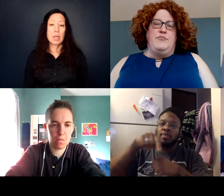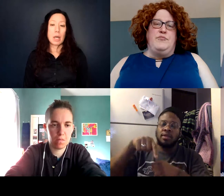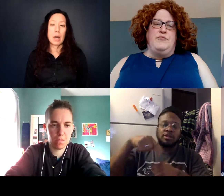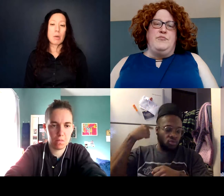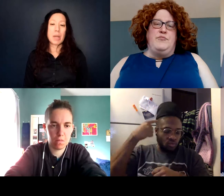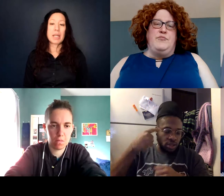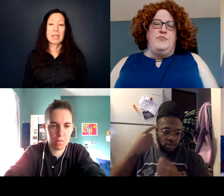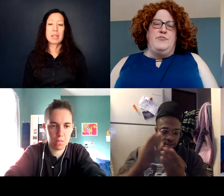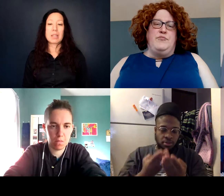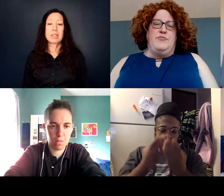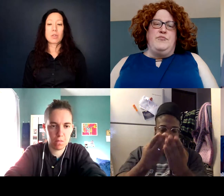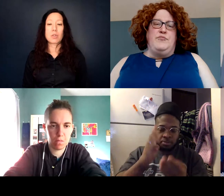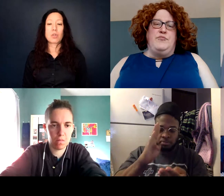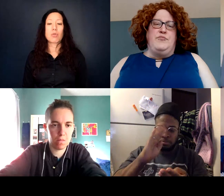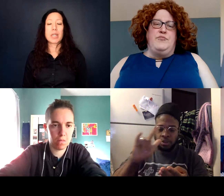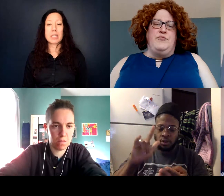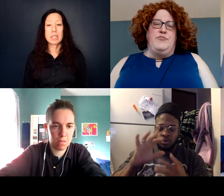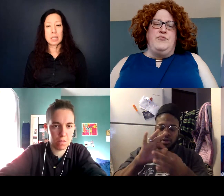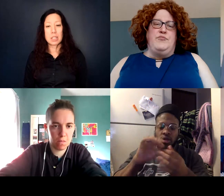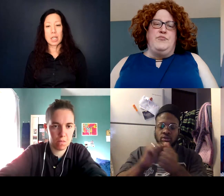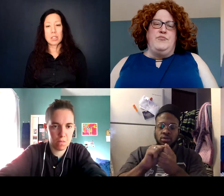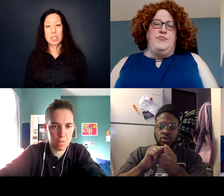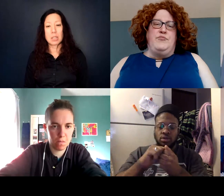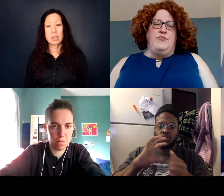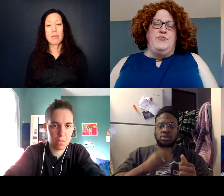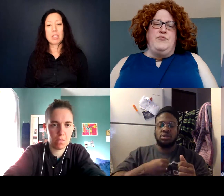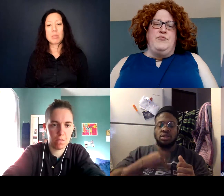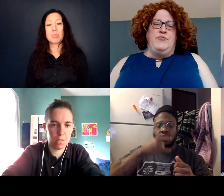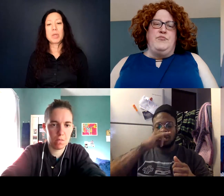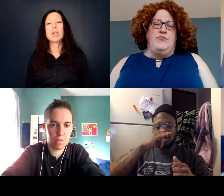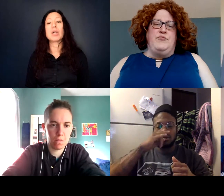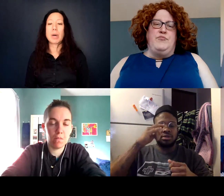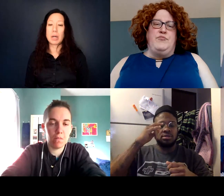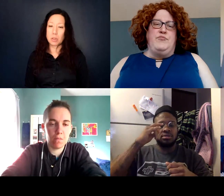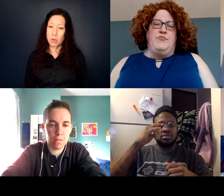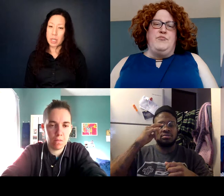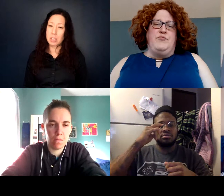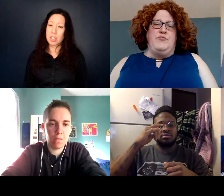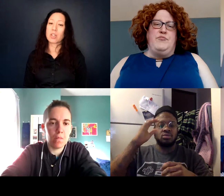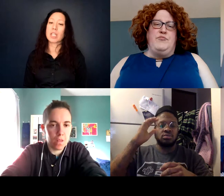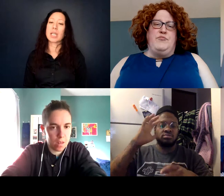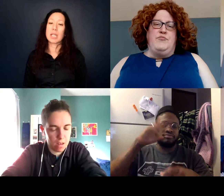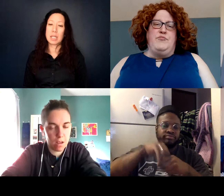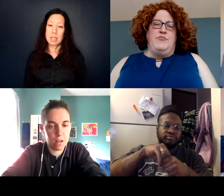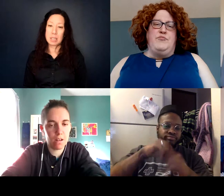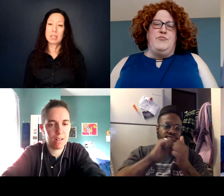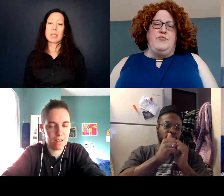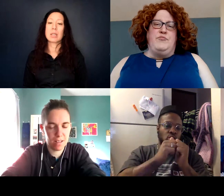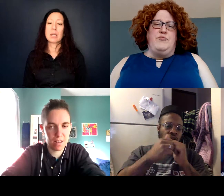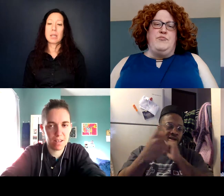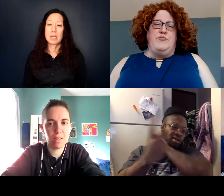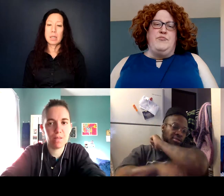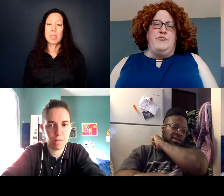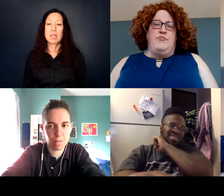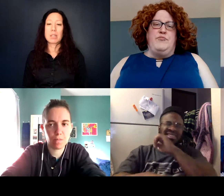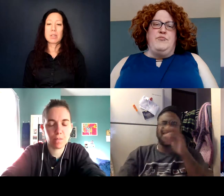who are making this crazy suggestion of this bill about transgender